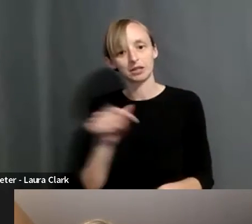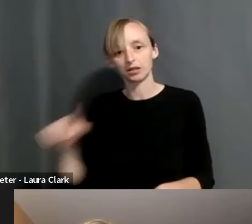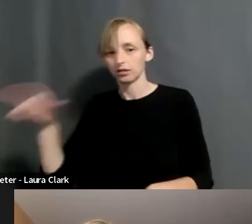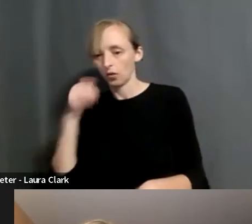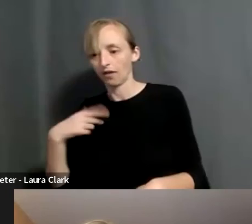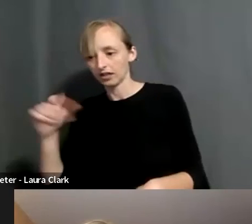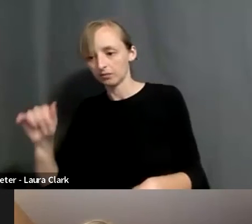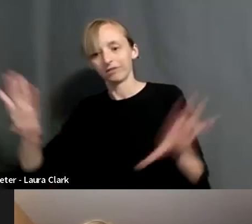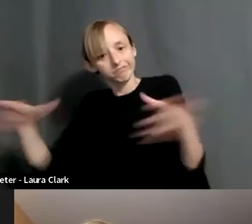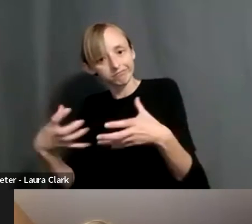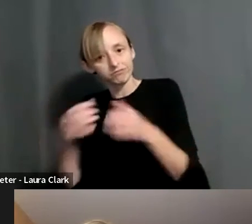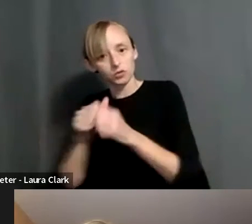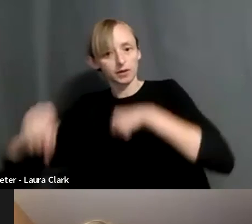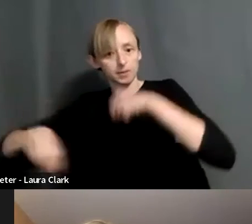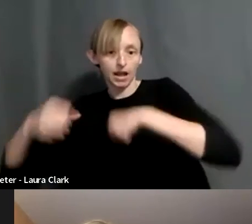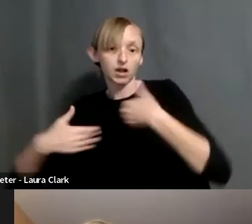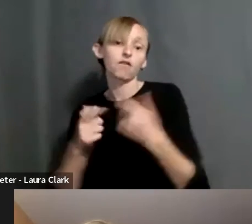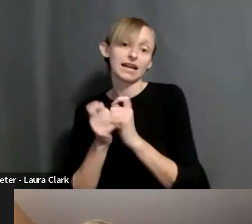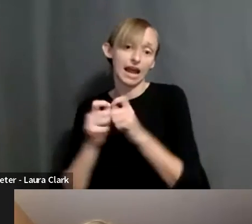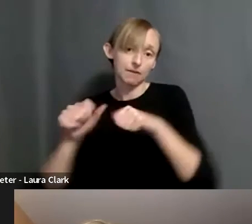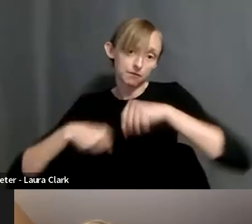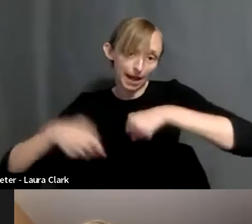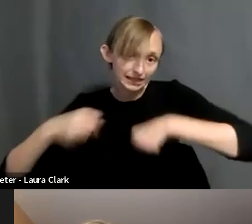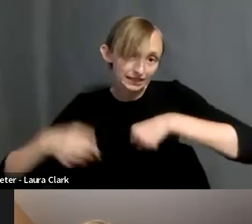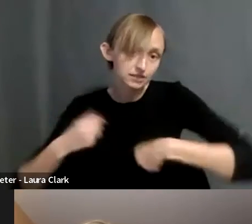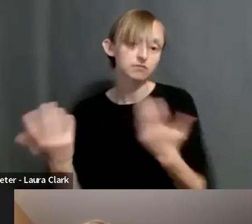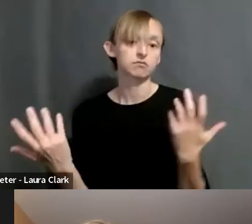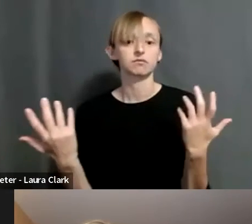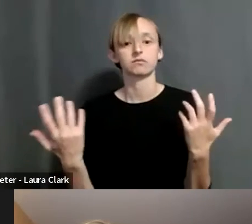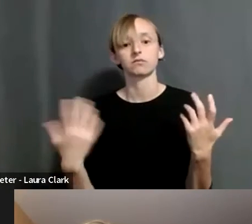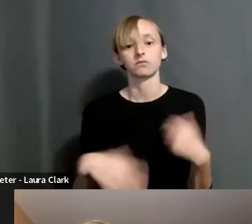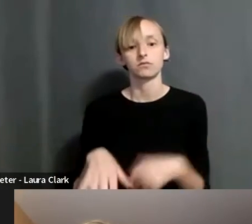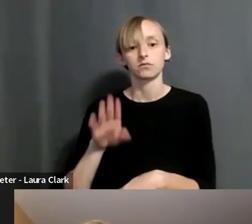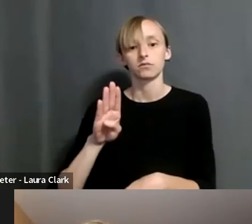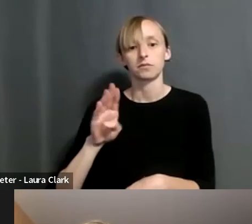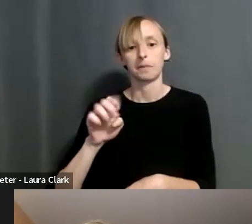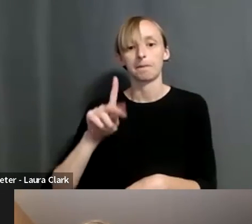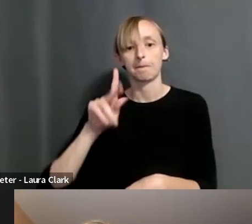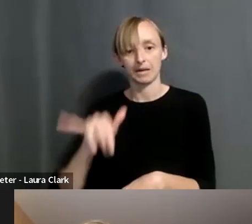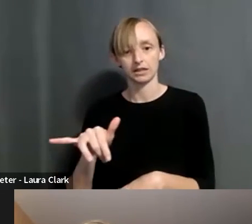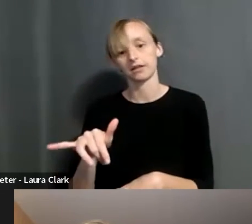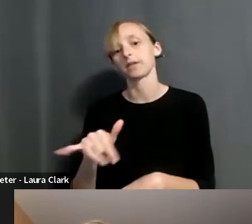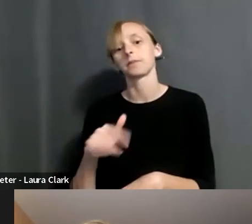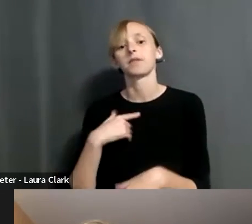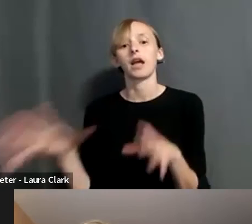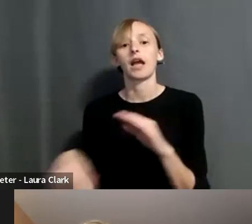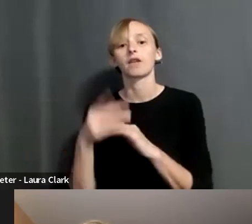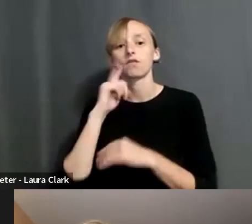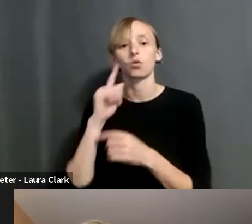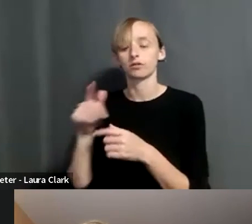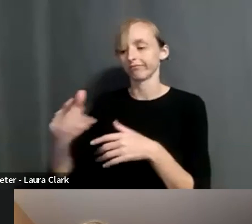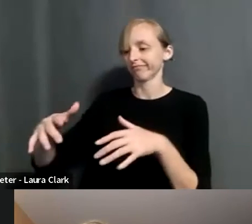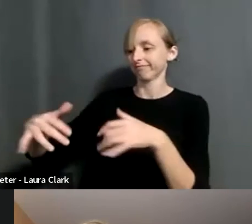great way to do that as well. Yeah, and I would just say that in terms of adapting